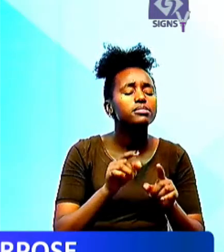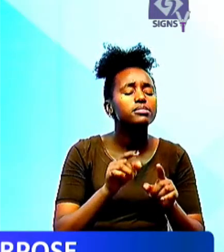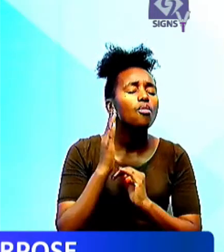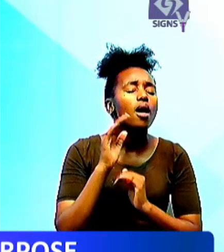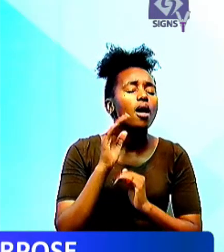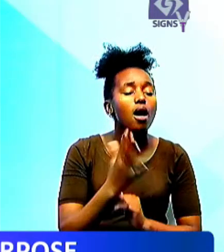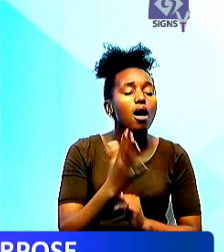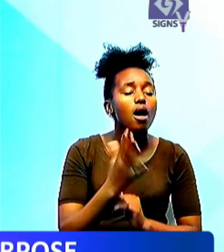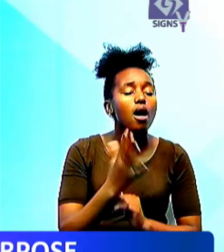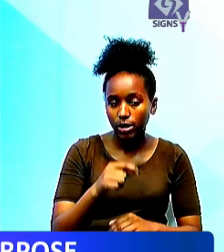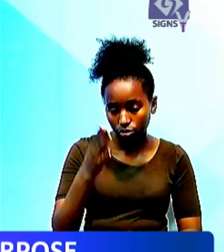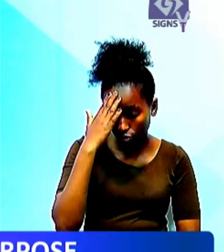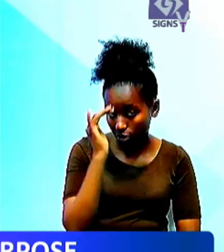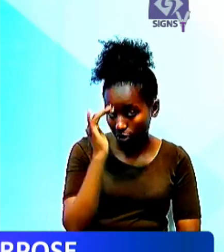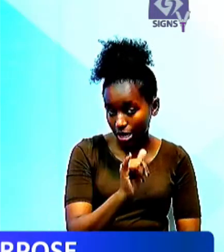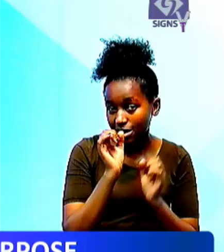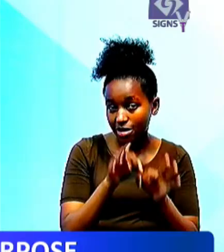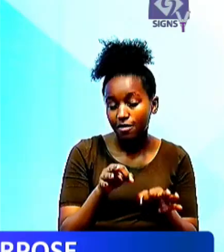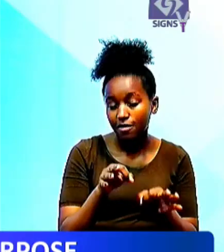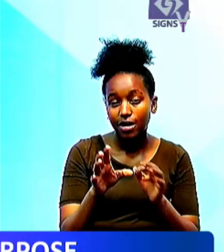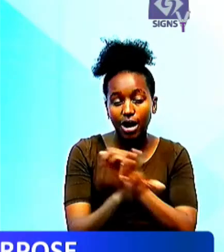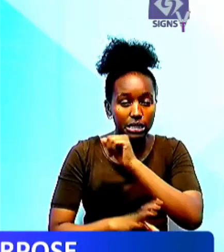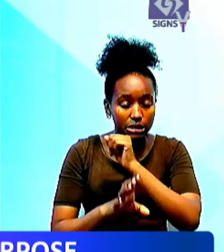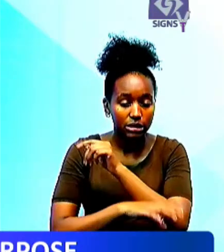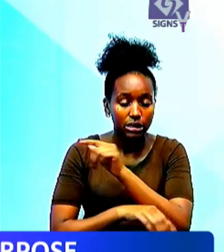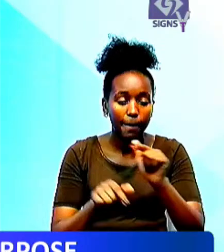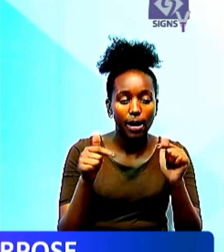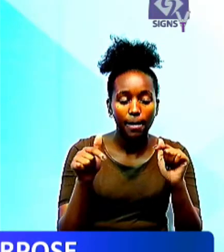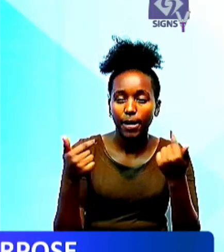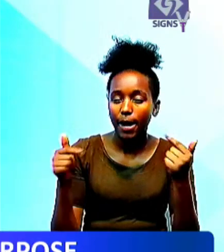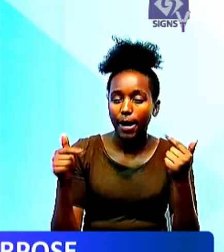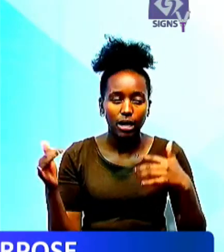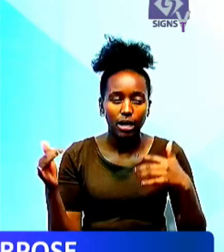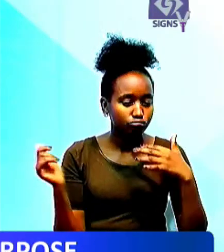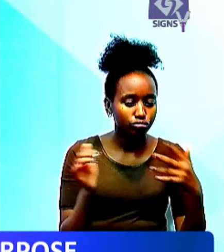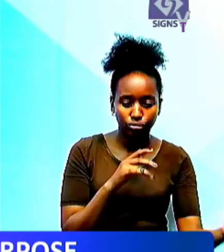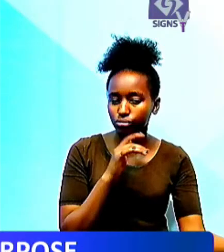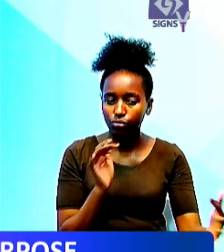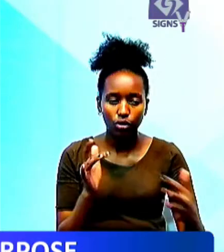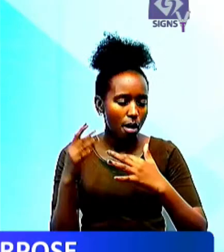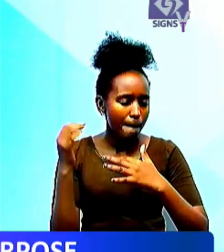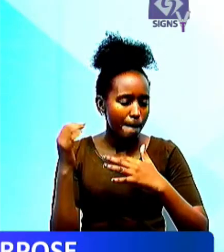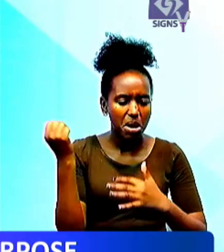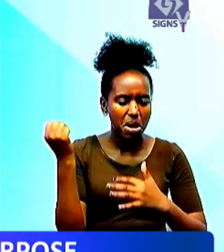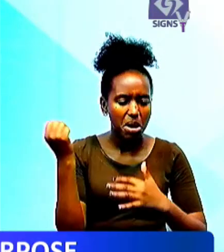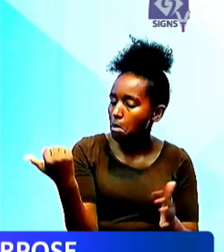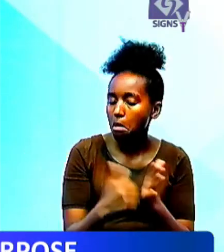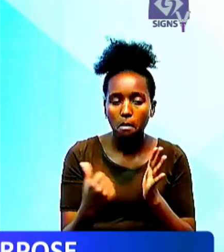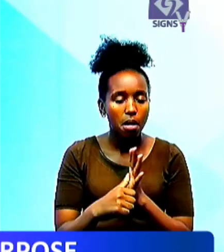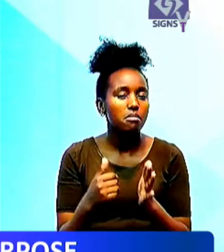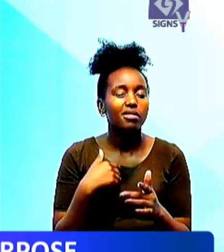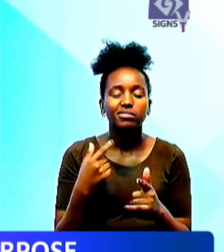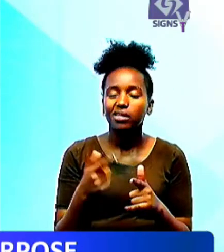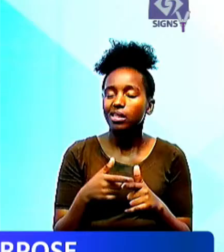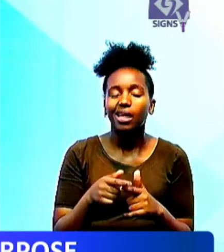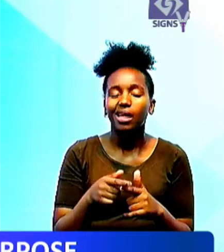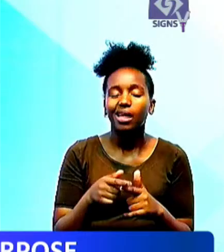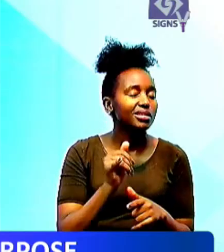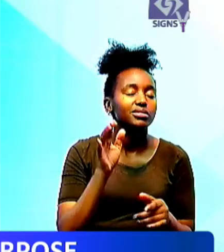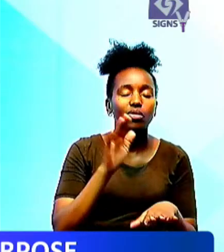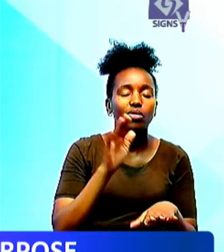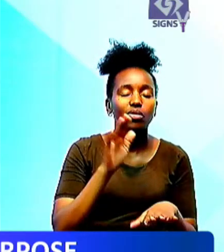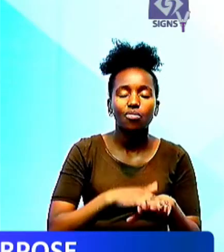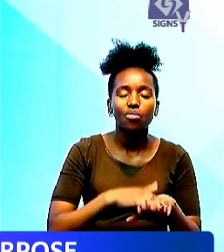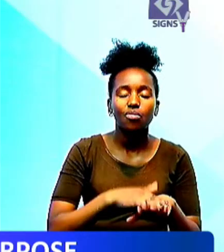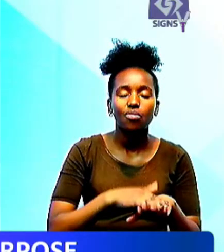country. If the country is in fights, if the country is in chaos, political instability, it tells you it's not a good